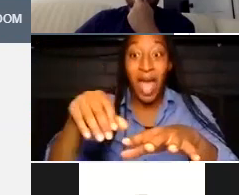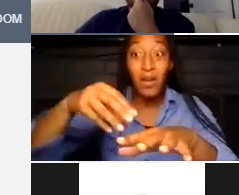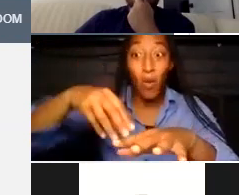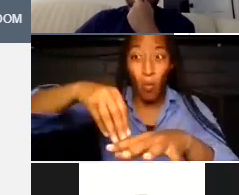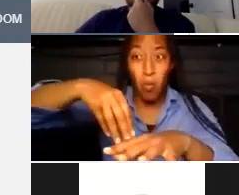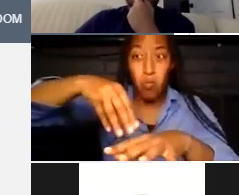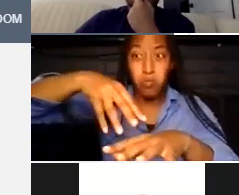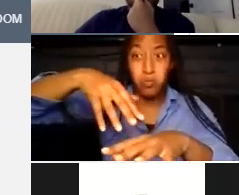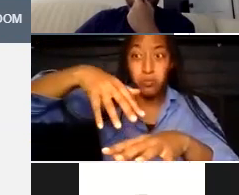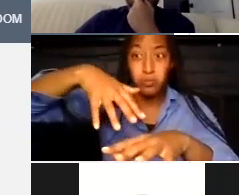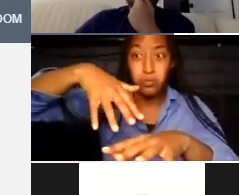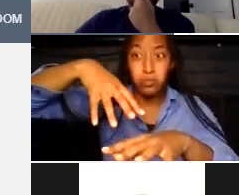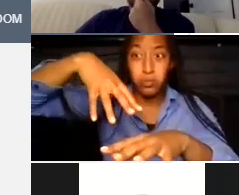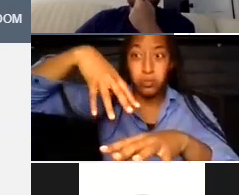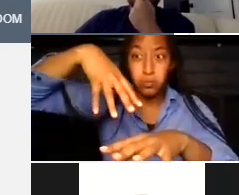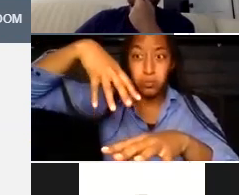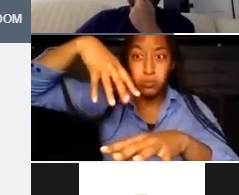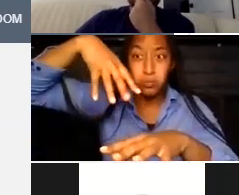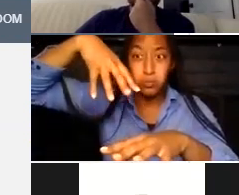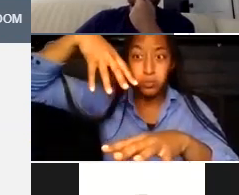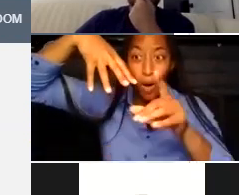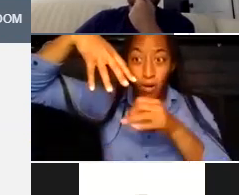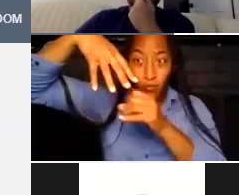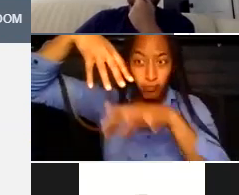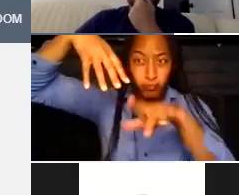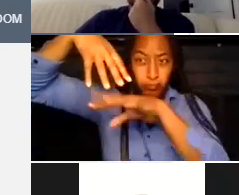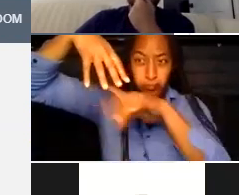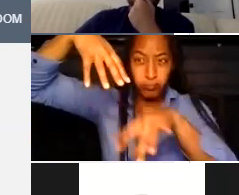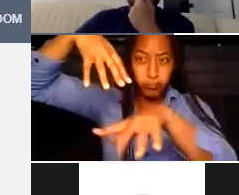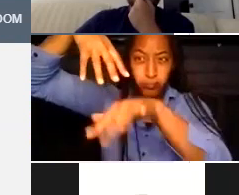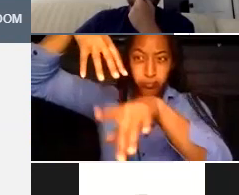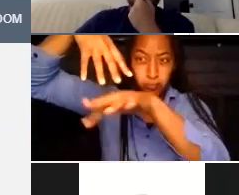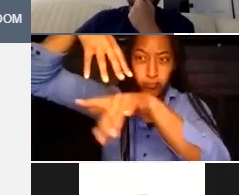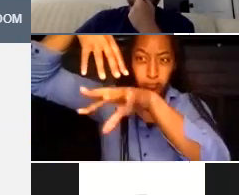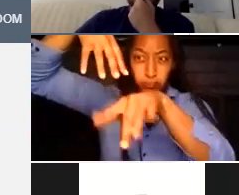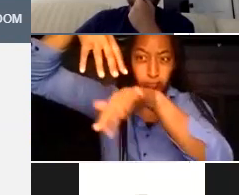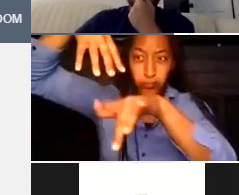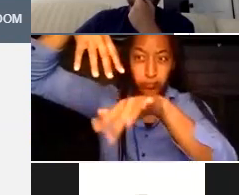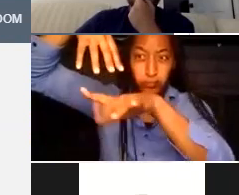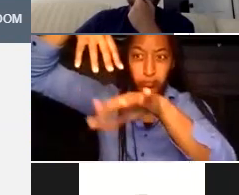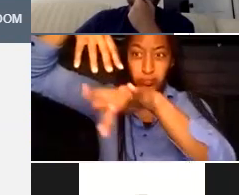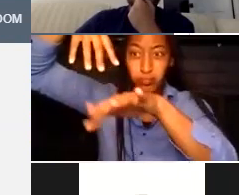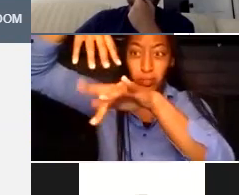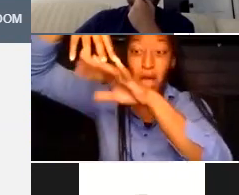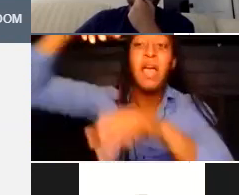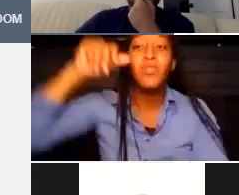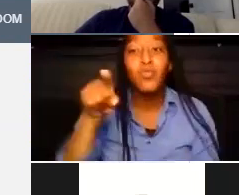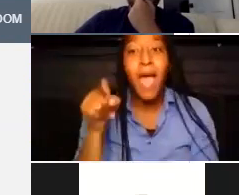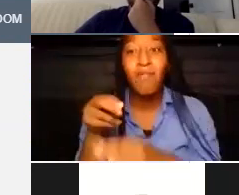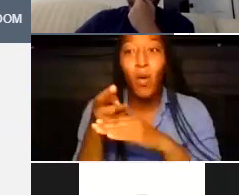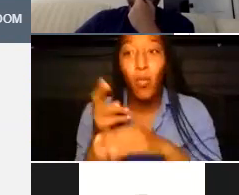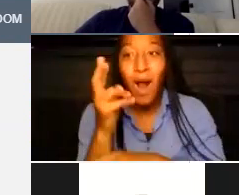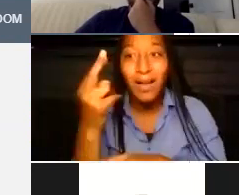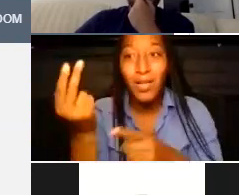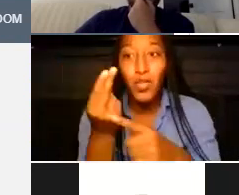being burnt, right? And if the rocket is using fuel, then it means its mass is decreasing, which allows